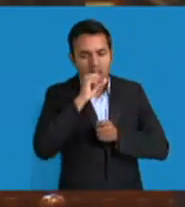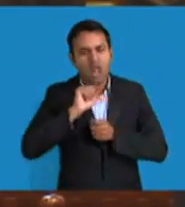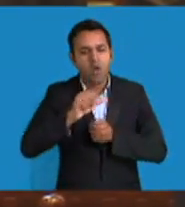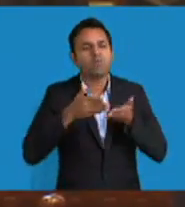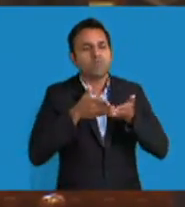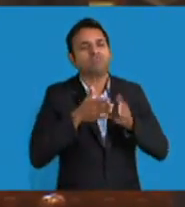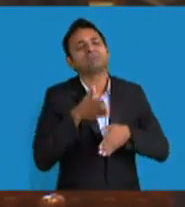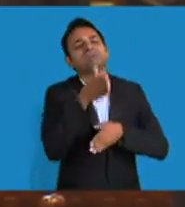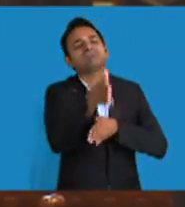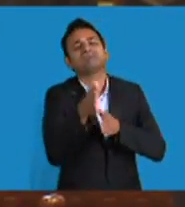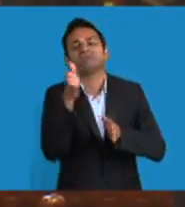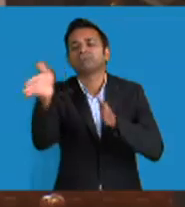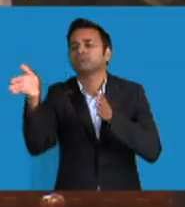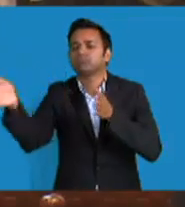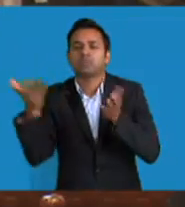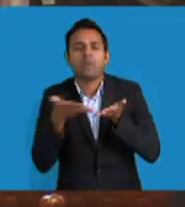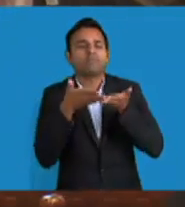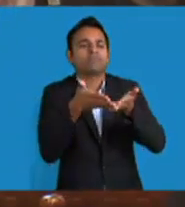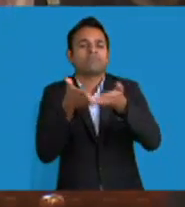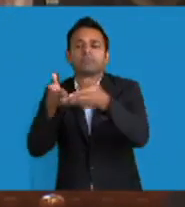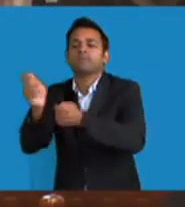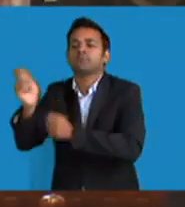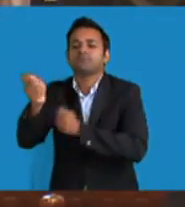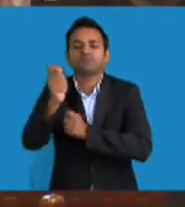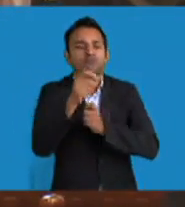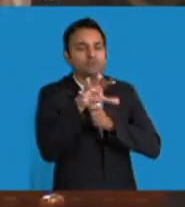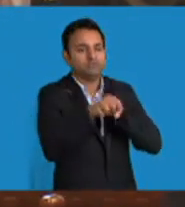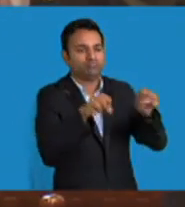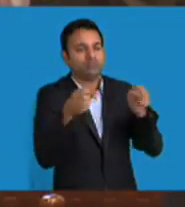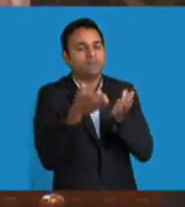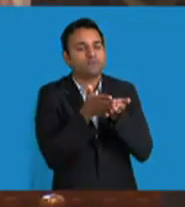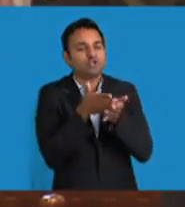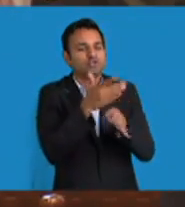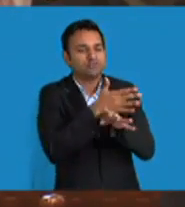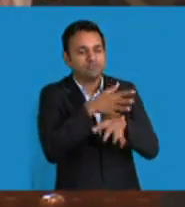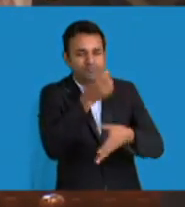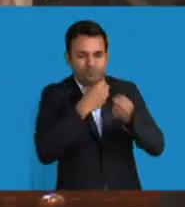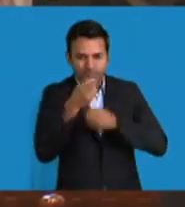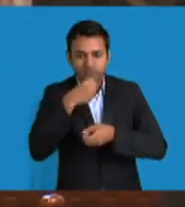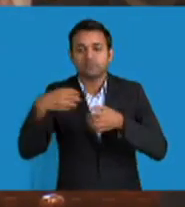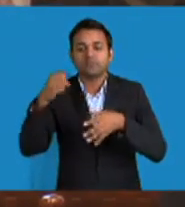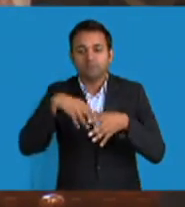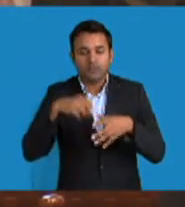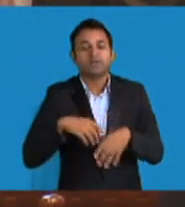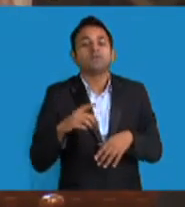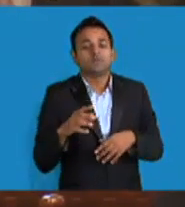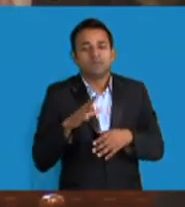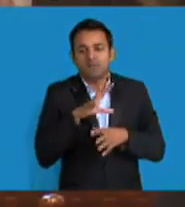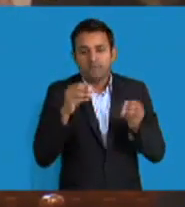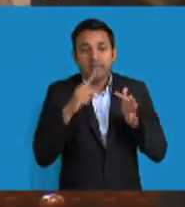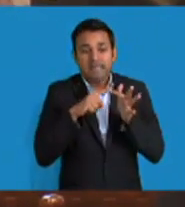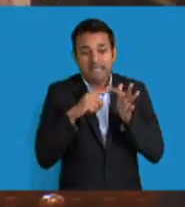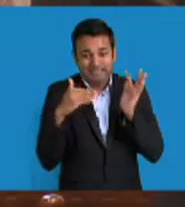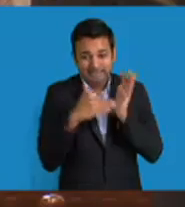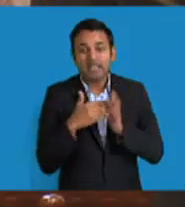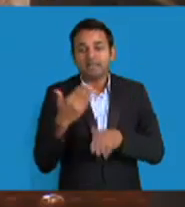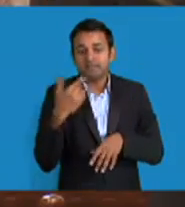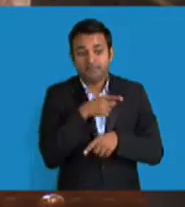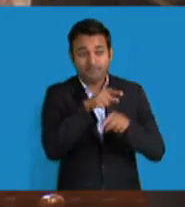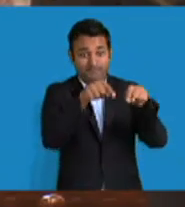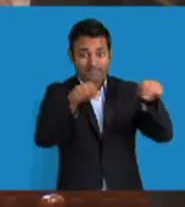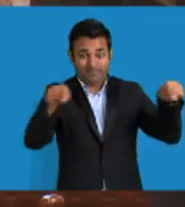the ability to fish within our seas and even in other EEZ where their sovereign nations provides the